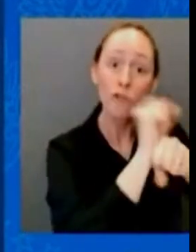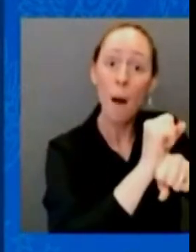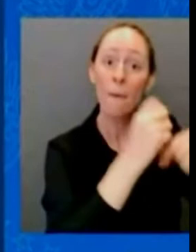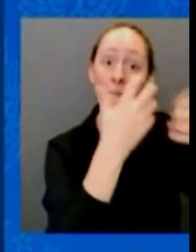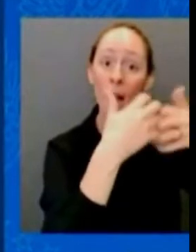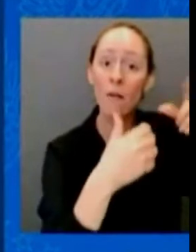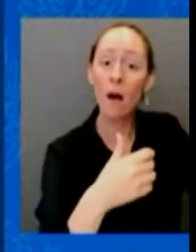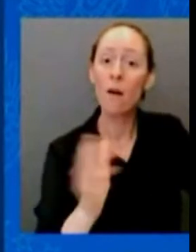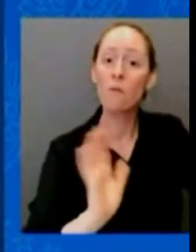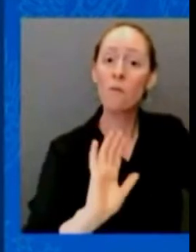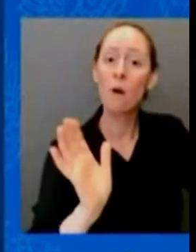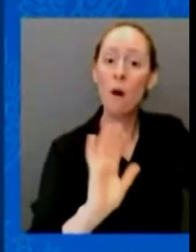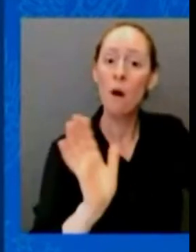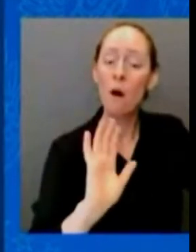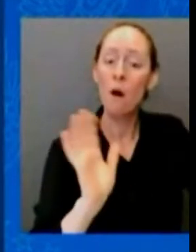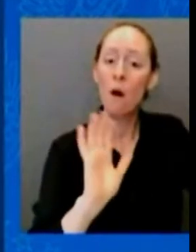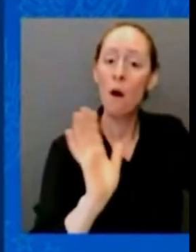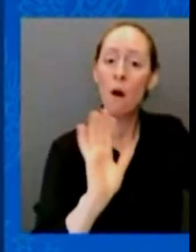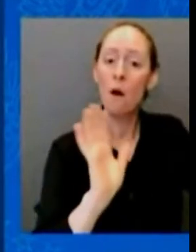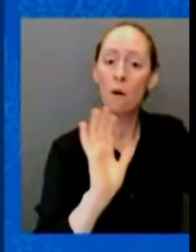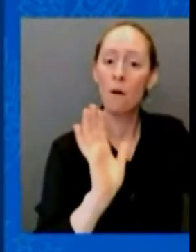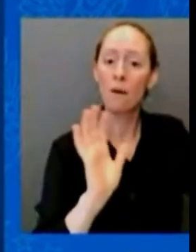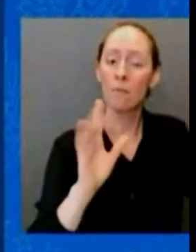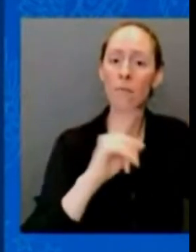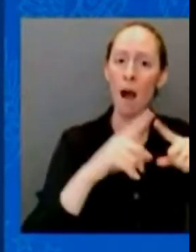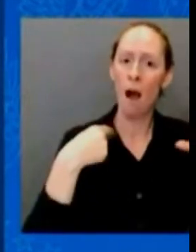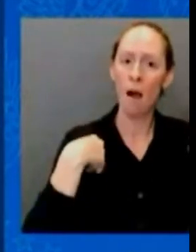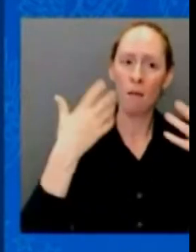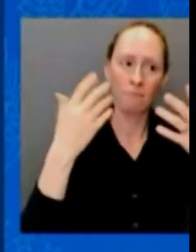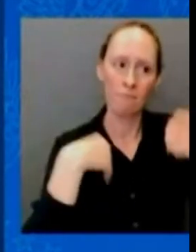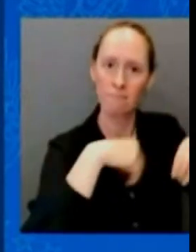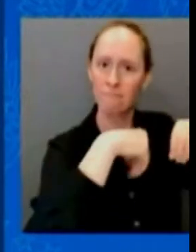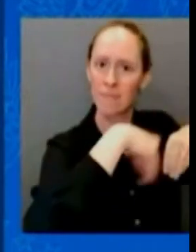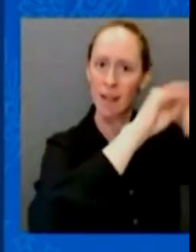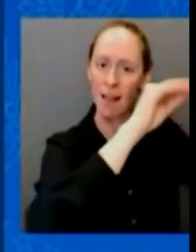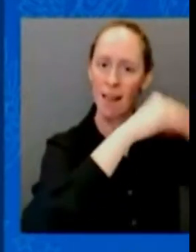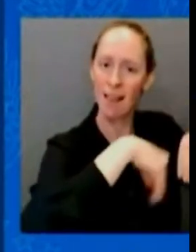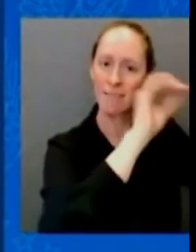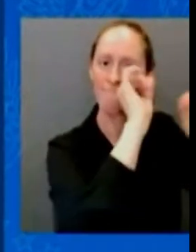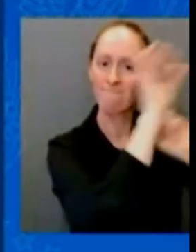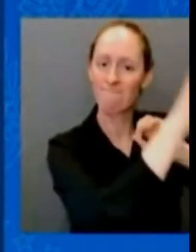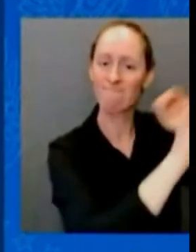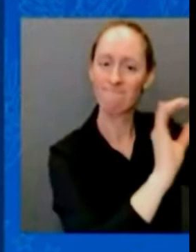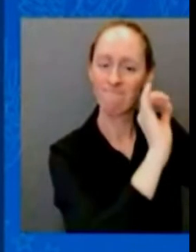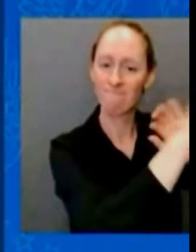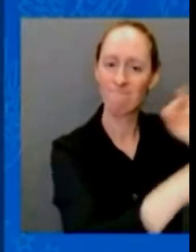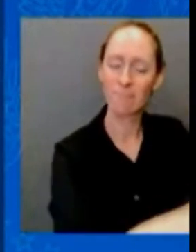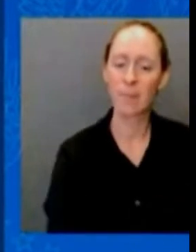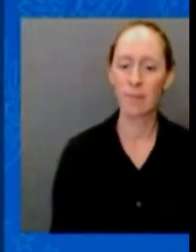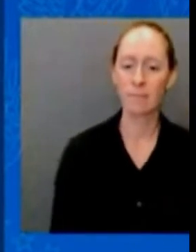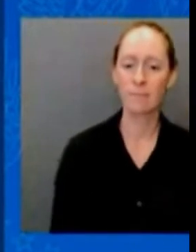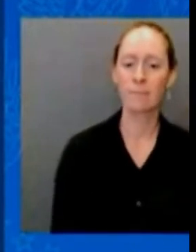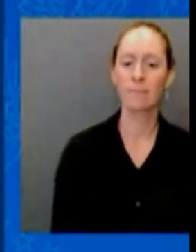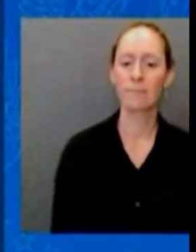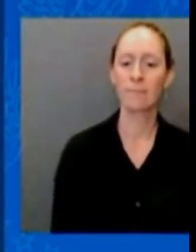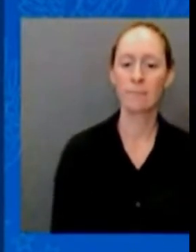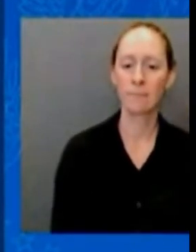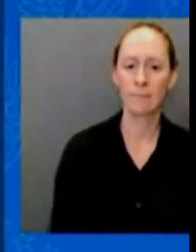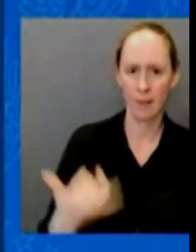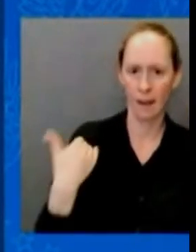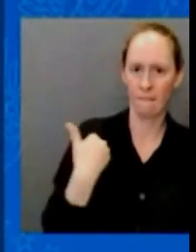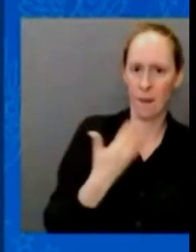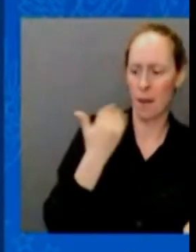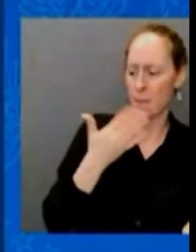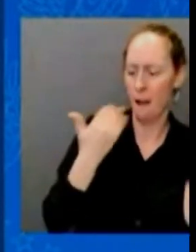more smoothly, helping companies build up inventories. Here's another thing. My predecessor promised, and you heard it for